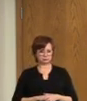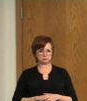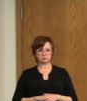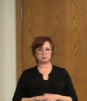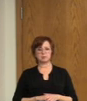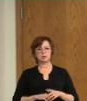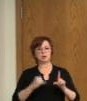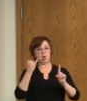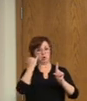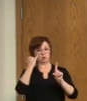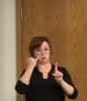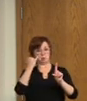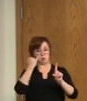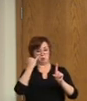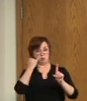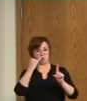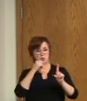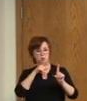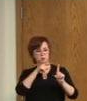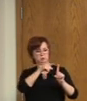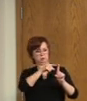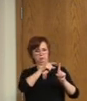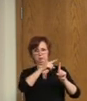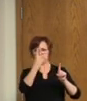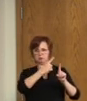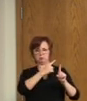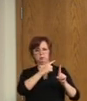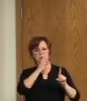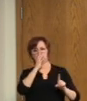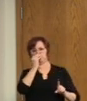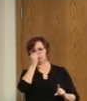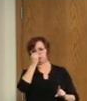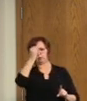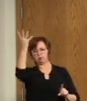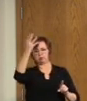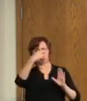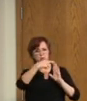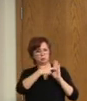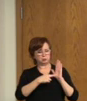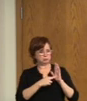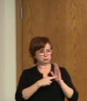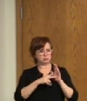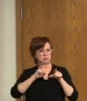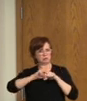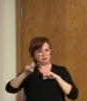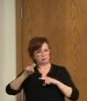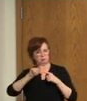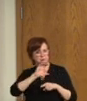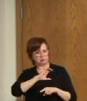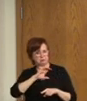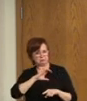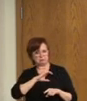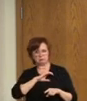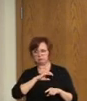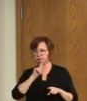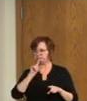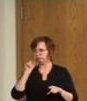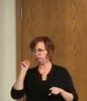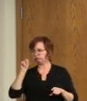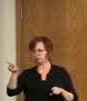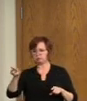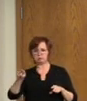about someone not following the public health measures? Do they contact the police? Do they contact the